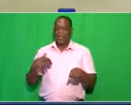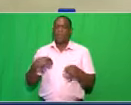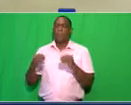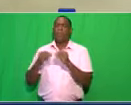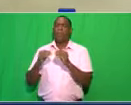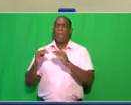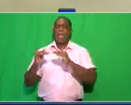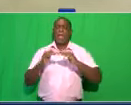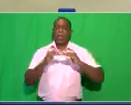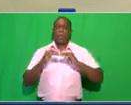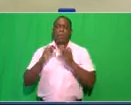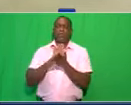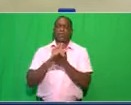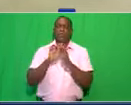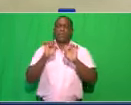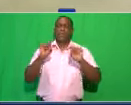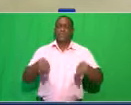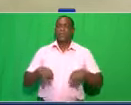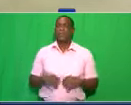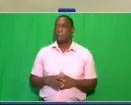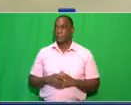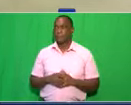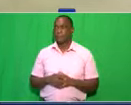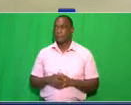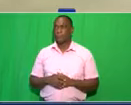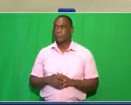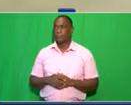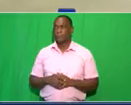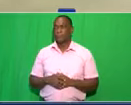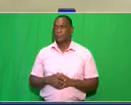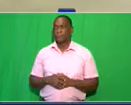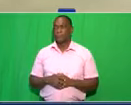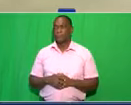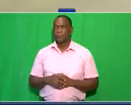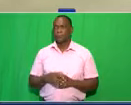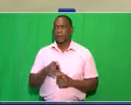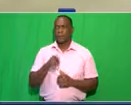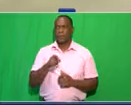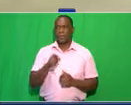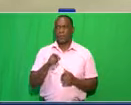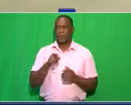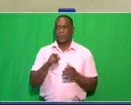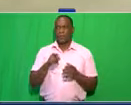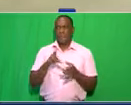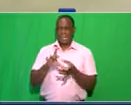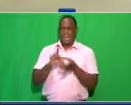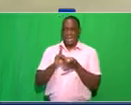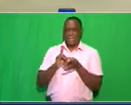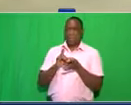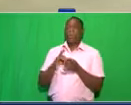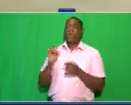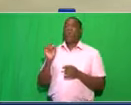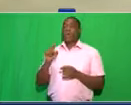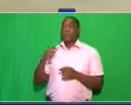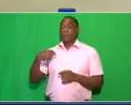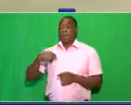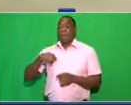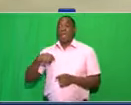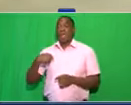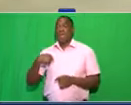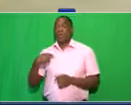and Concordat. And as a matter of fact, it ties in with a question that I would have had for you. How relevant is a question you